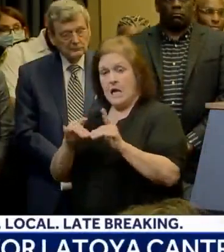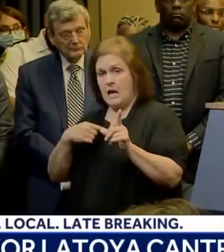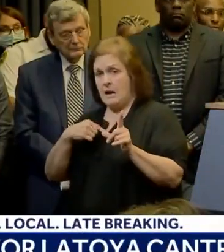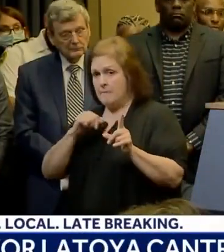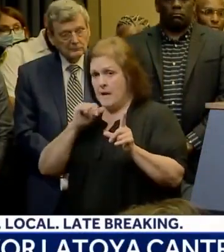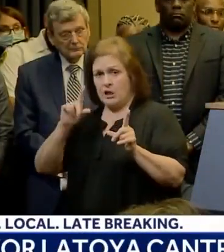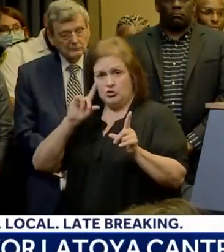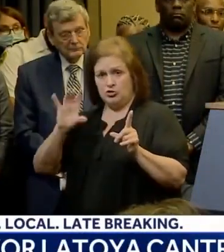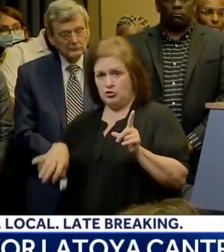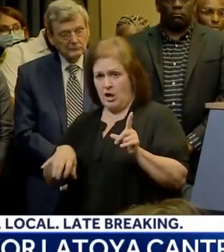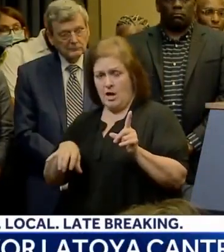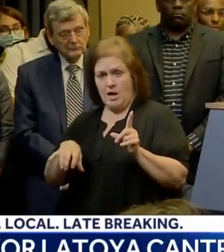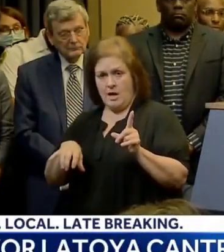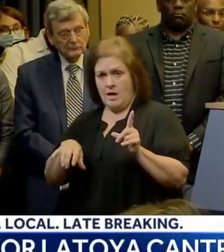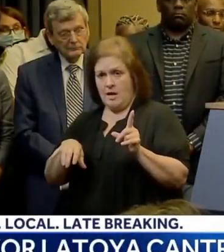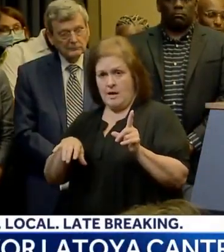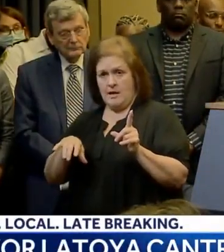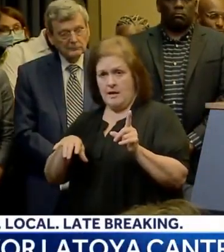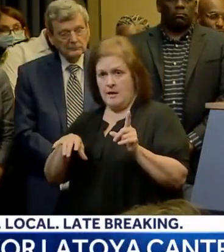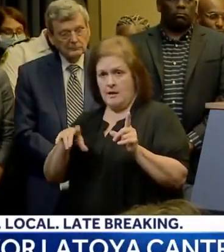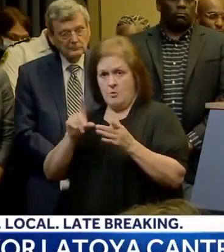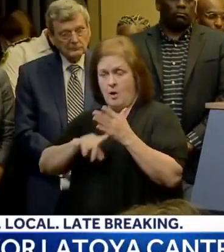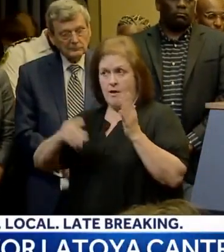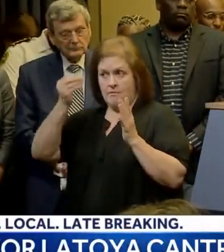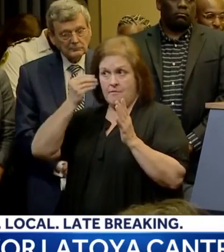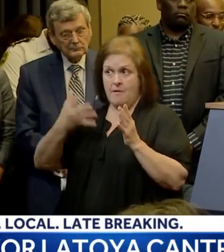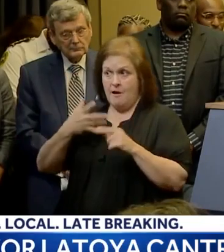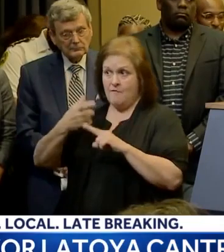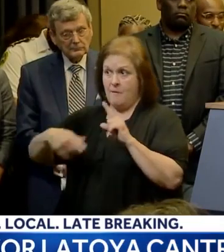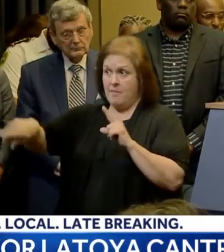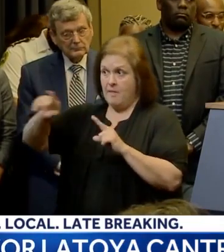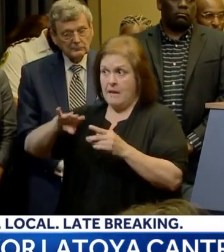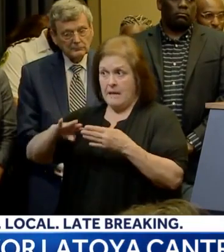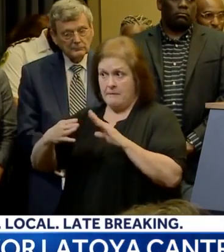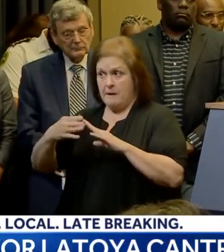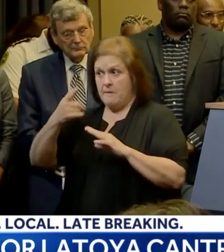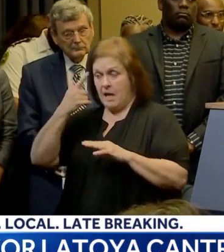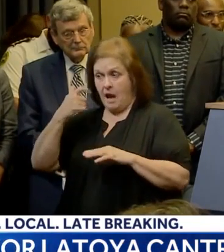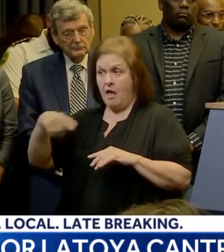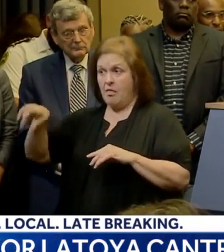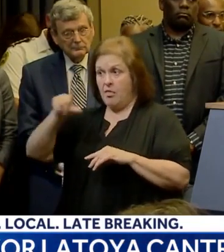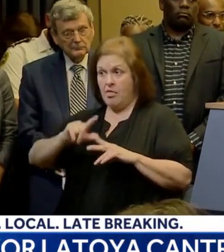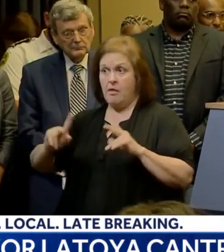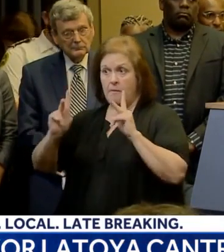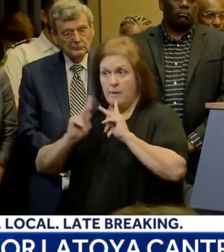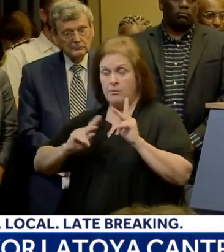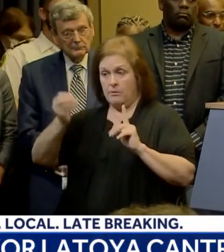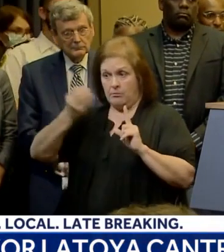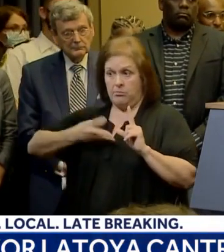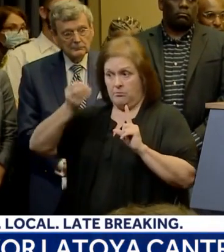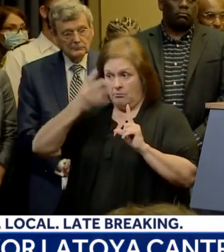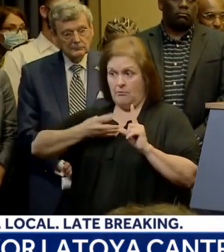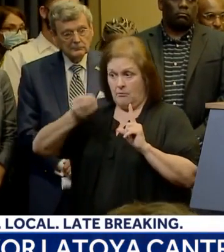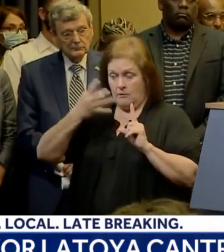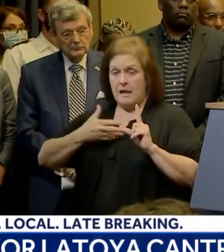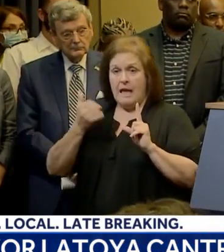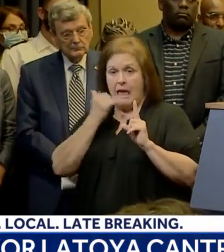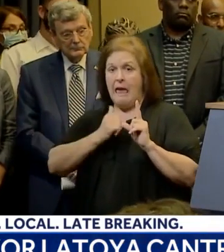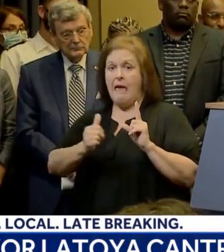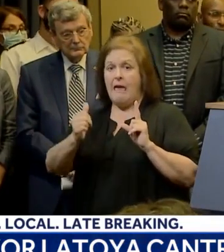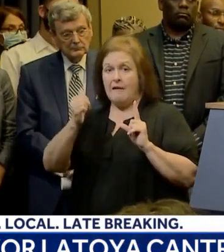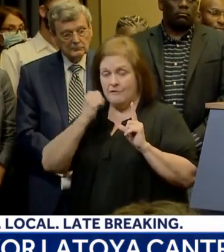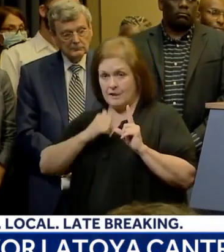Not shocked at all by the responses coming from the community, because I hear from them every single day, and we